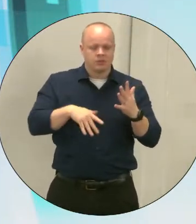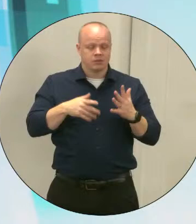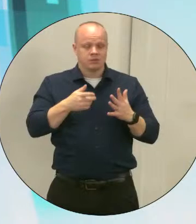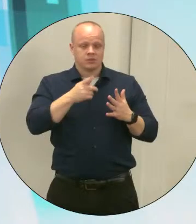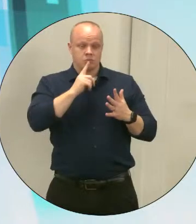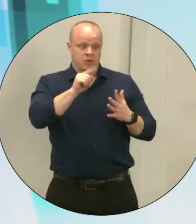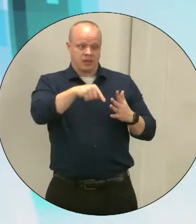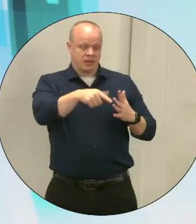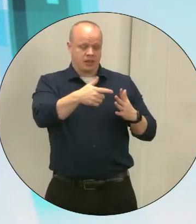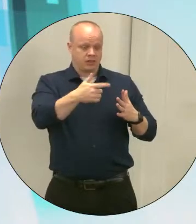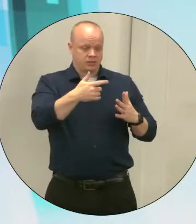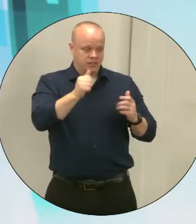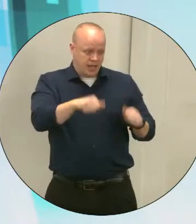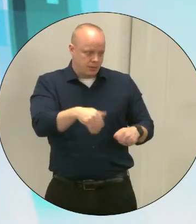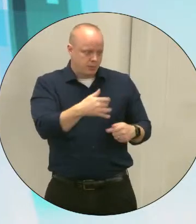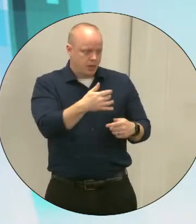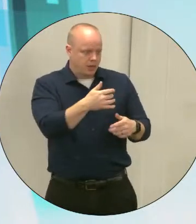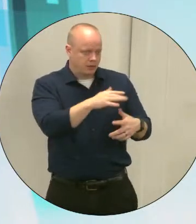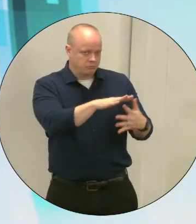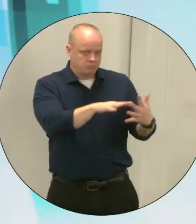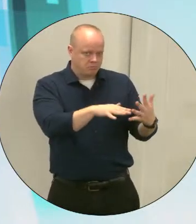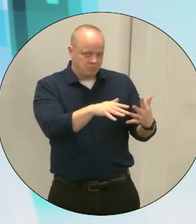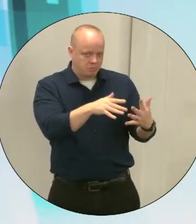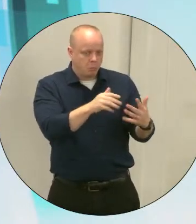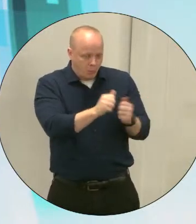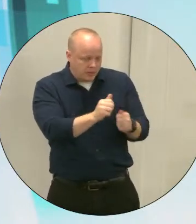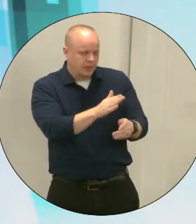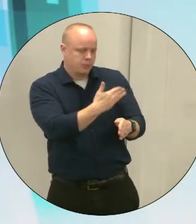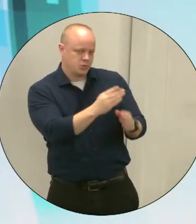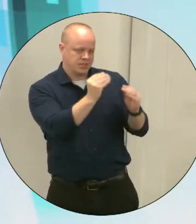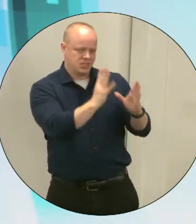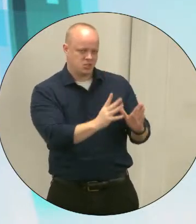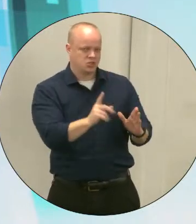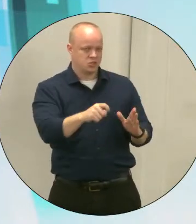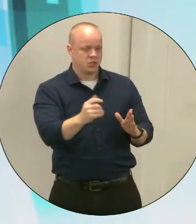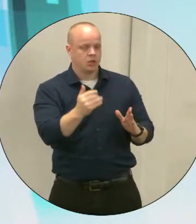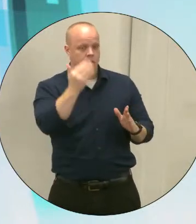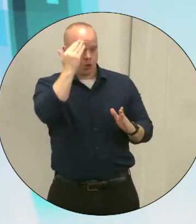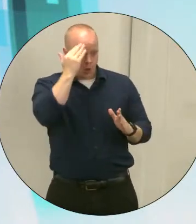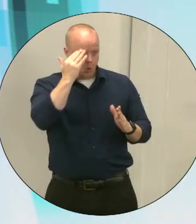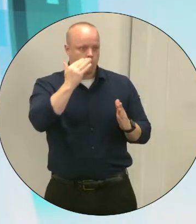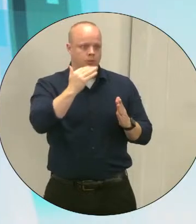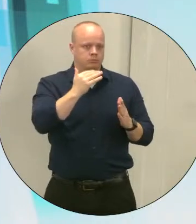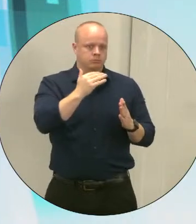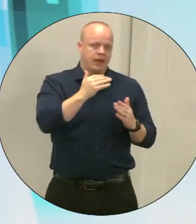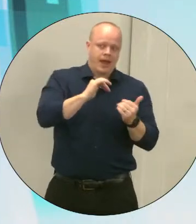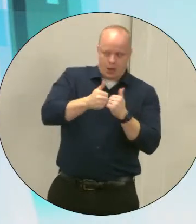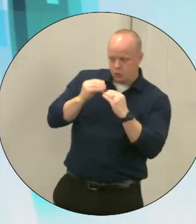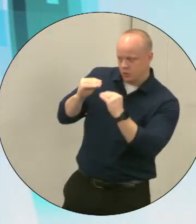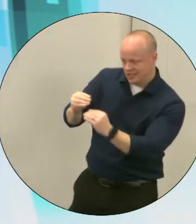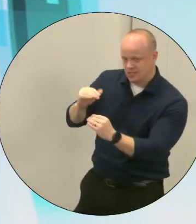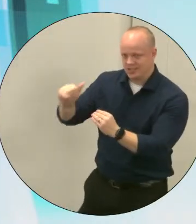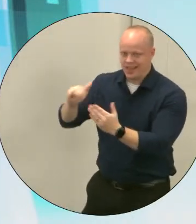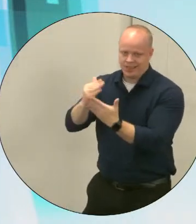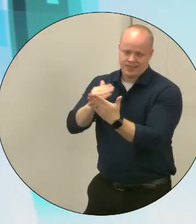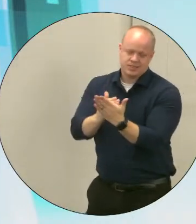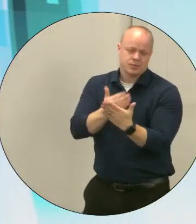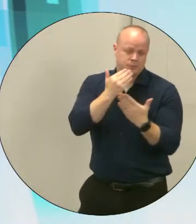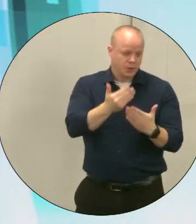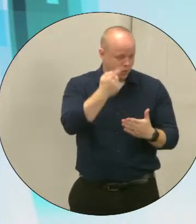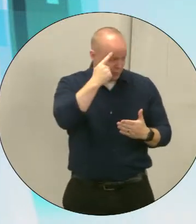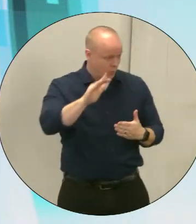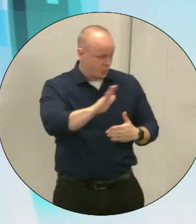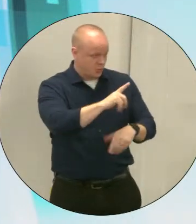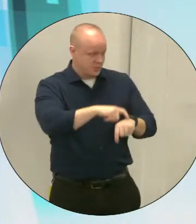with a music teacher, and they deserve to have somebody who knows what they're doing teaching them these lessons. So thank you so much for your time tonight, and good job,